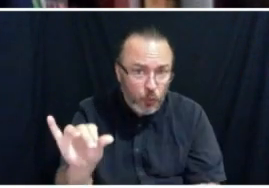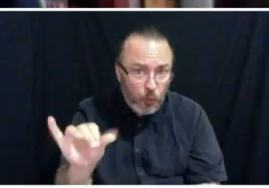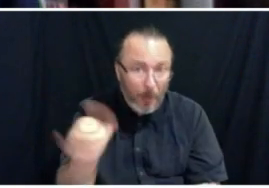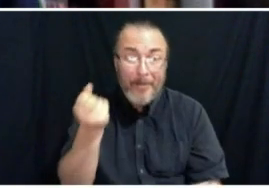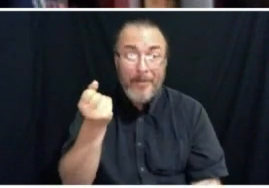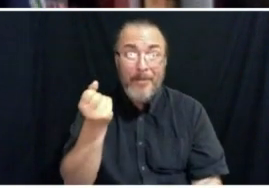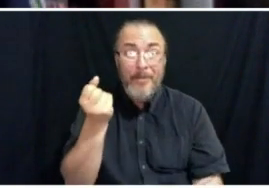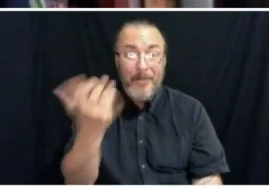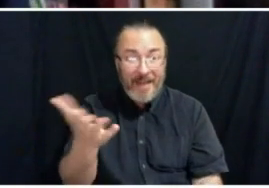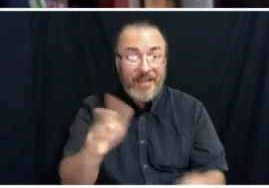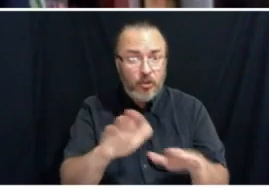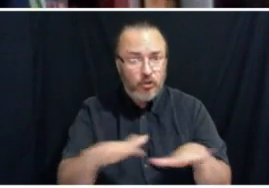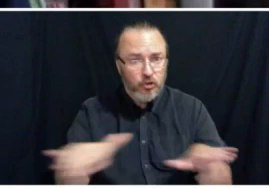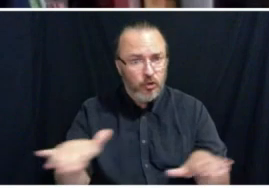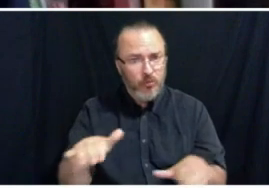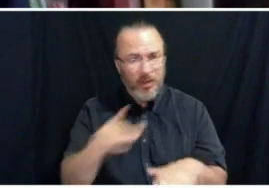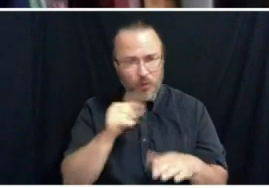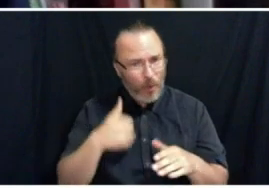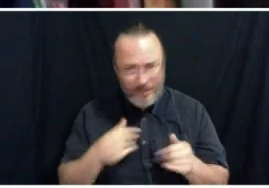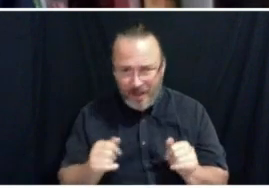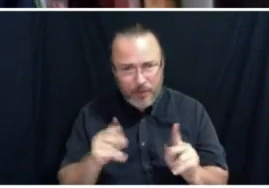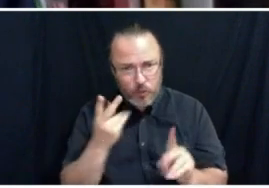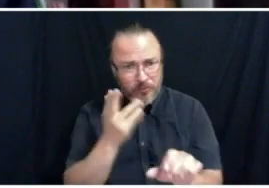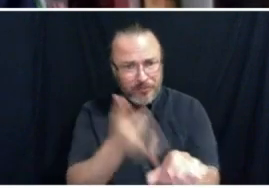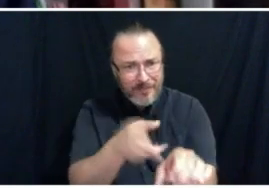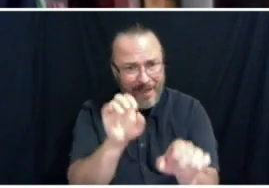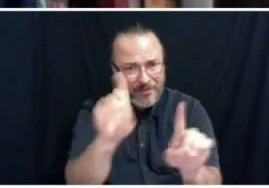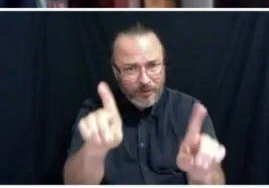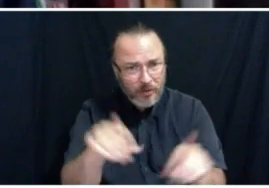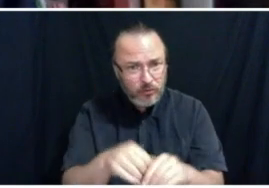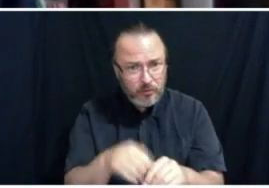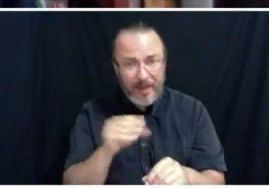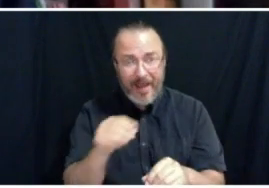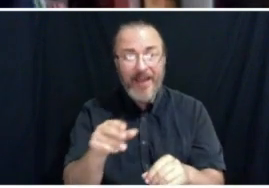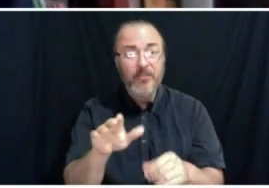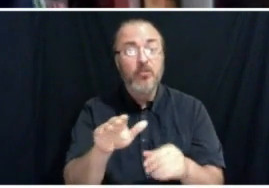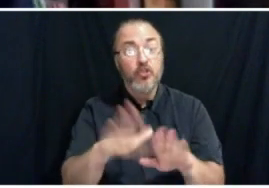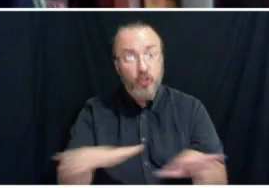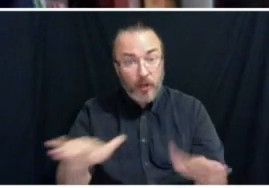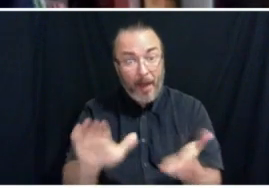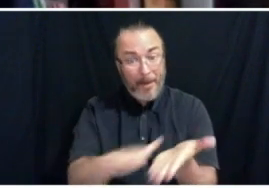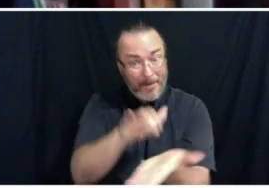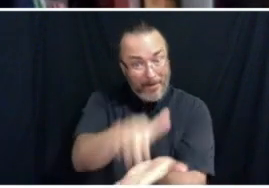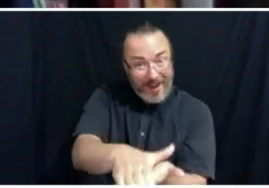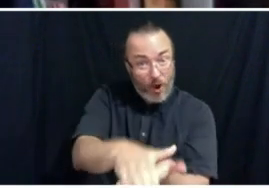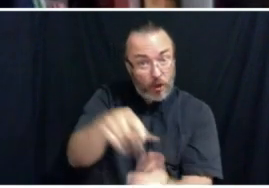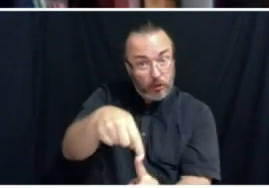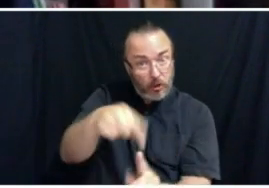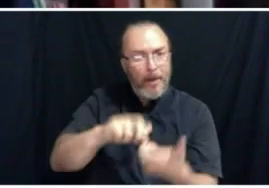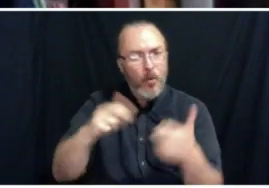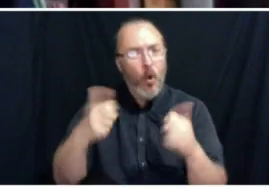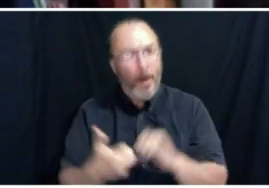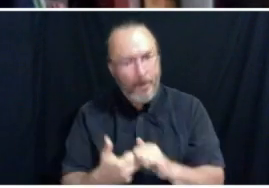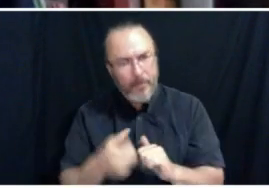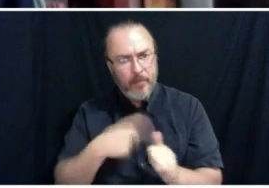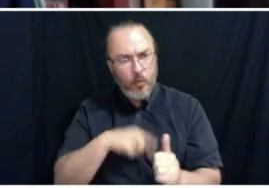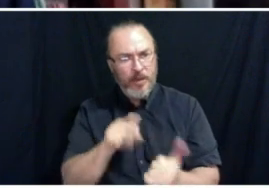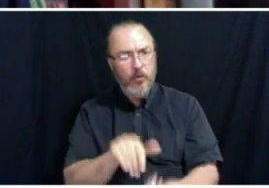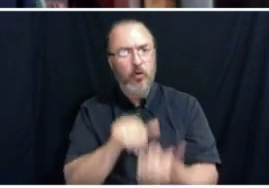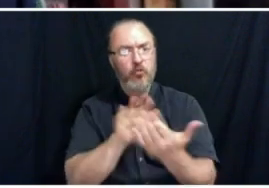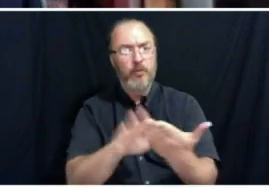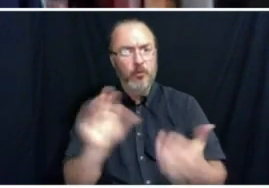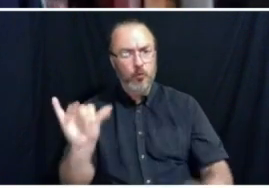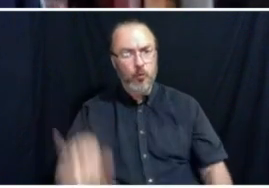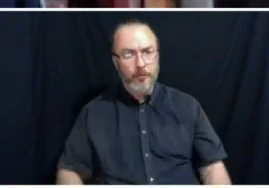children denied the chance of education, and child marriage, a real problem that has got to be addressed. So Save